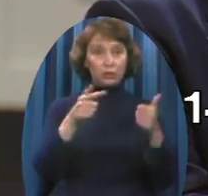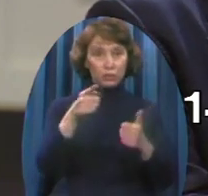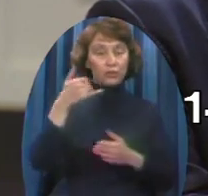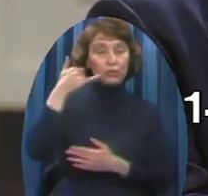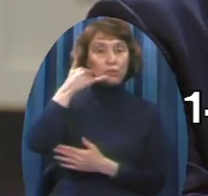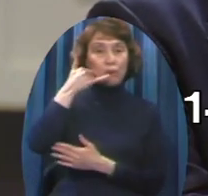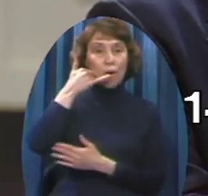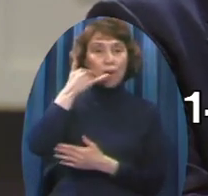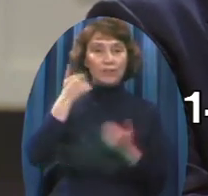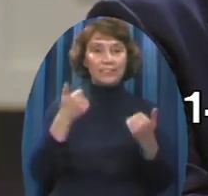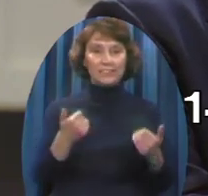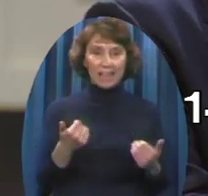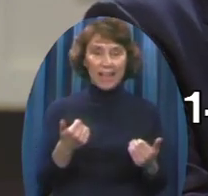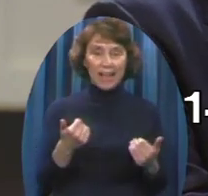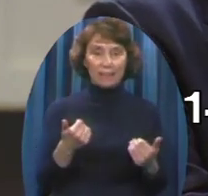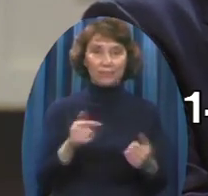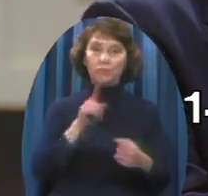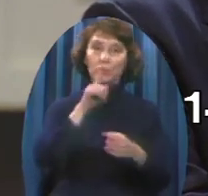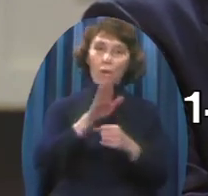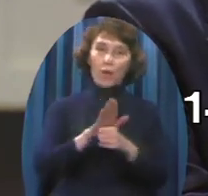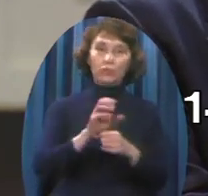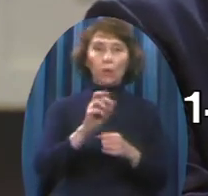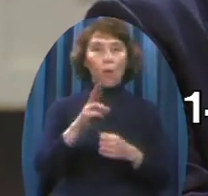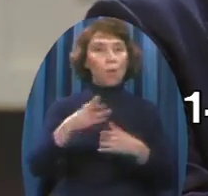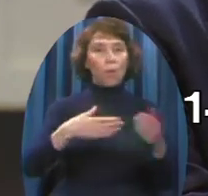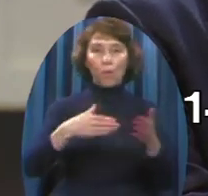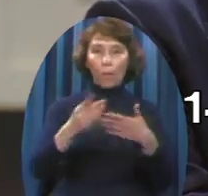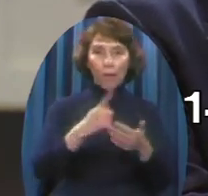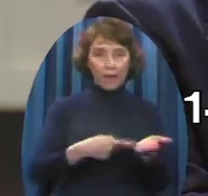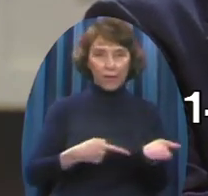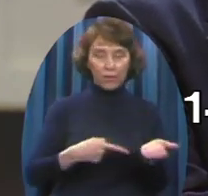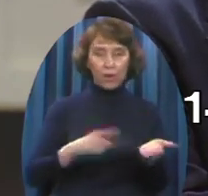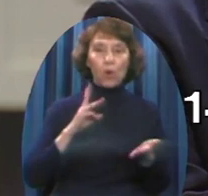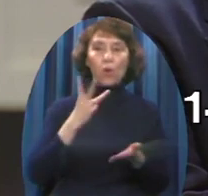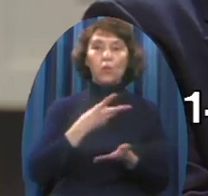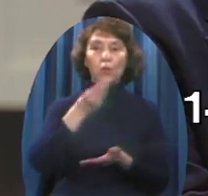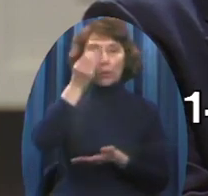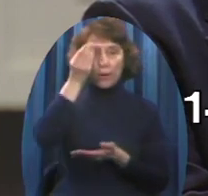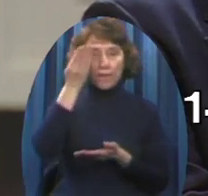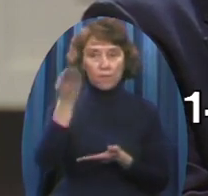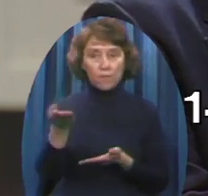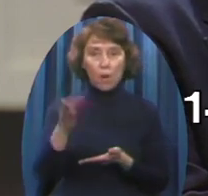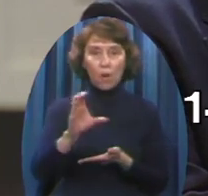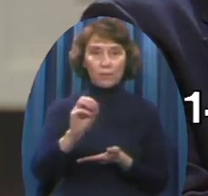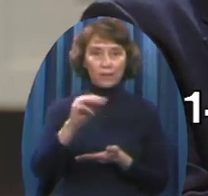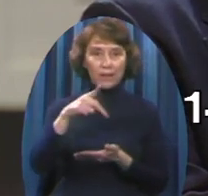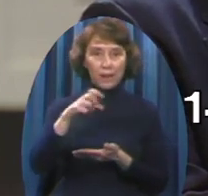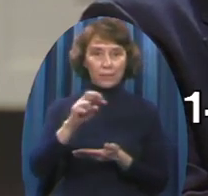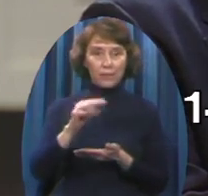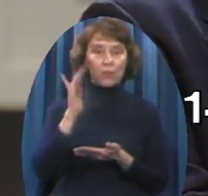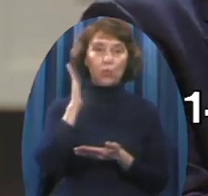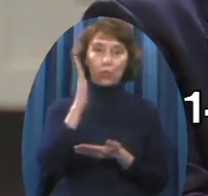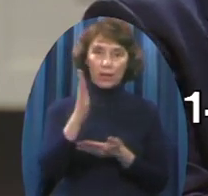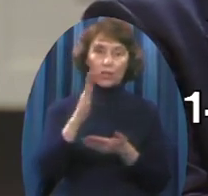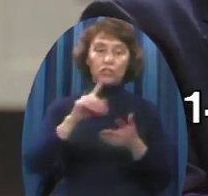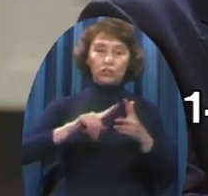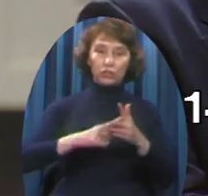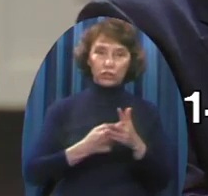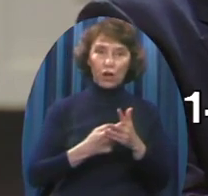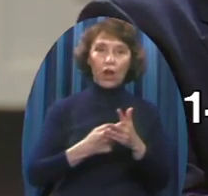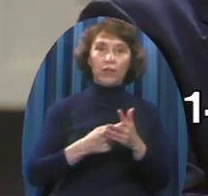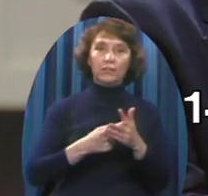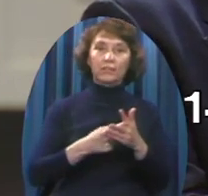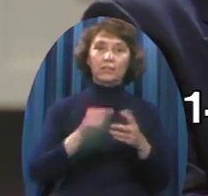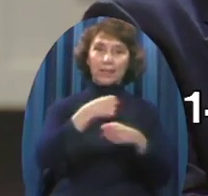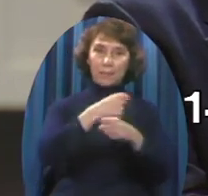phone call, making your pledge or however, we'll inform Thomas Nelson Company. They'll begin hand-tooling the Bibles for you, and in a matter of weeks,